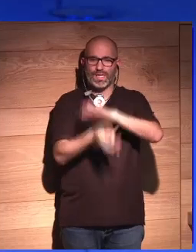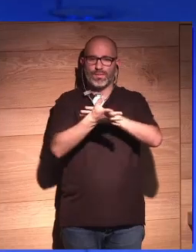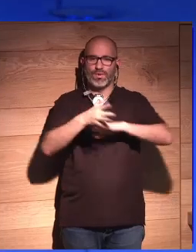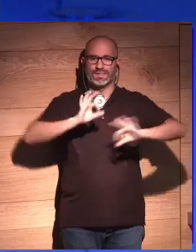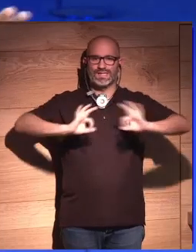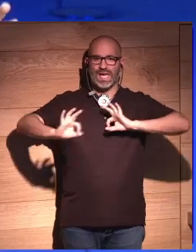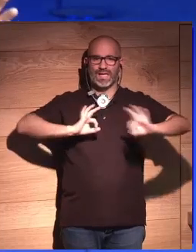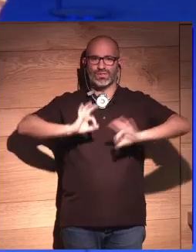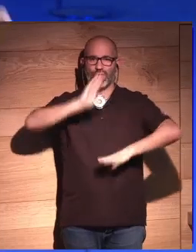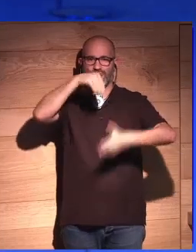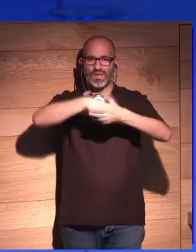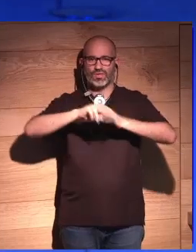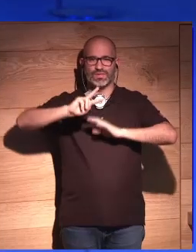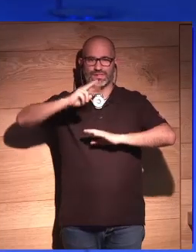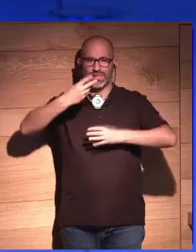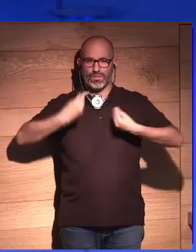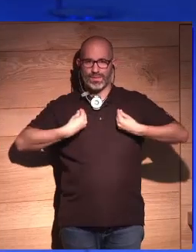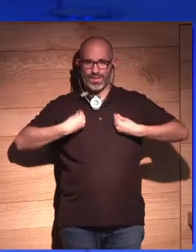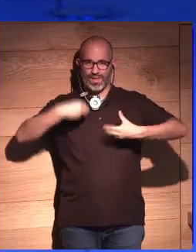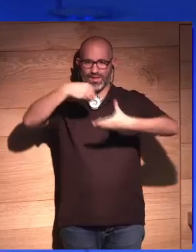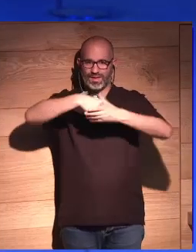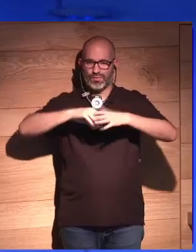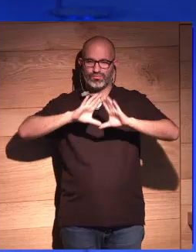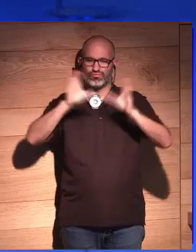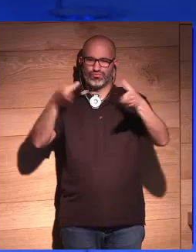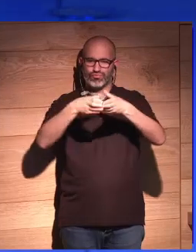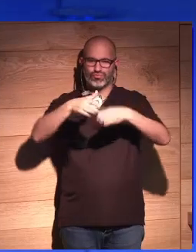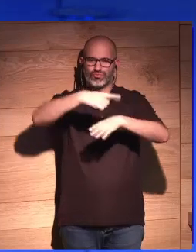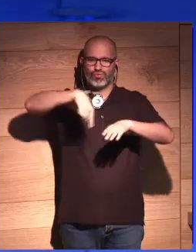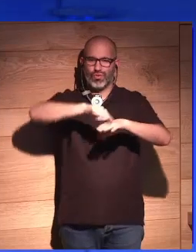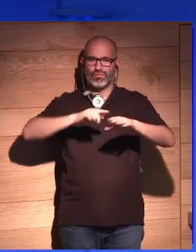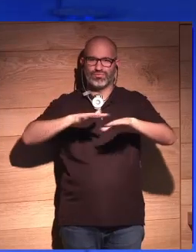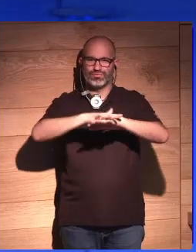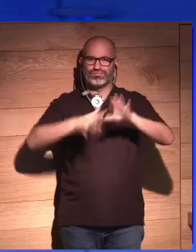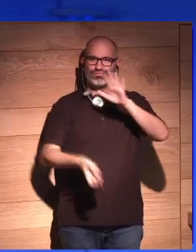So it was sort of a bio-digital Q&A that DJ Spooky